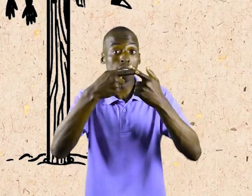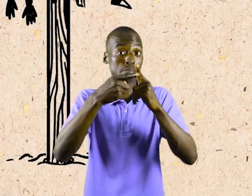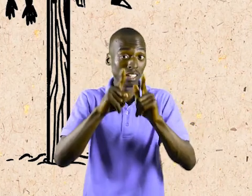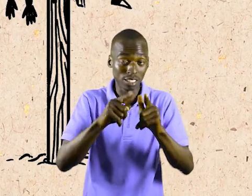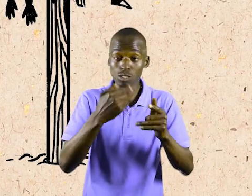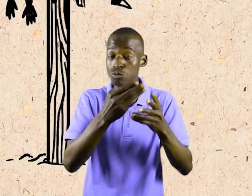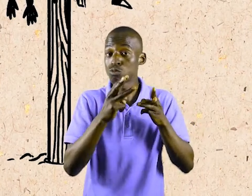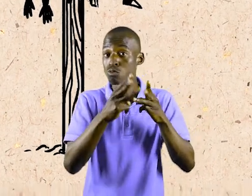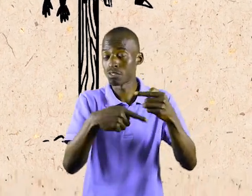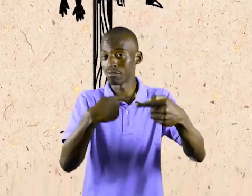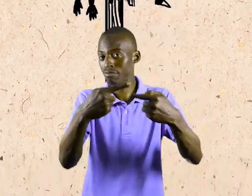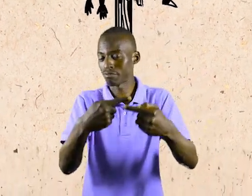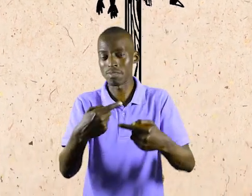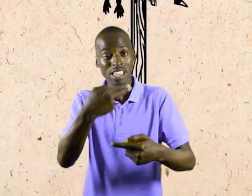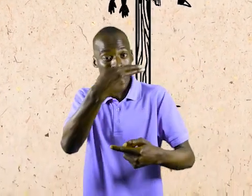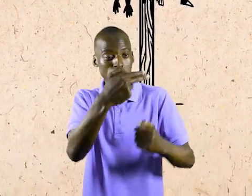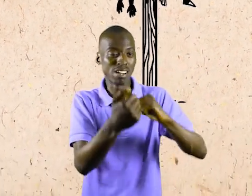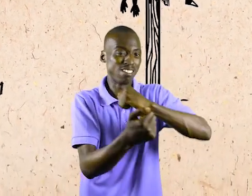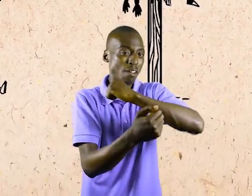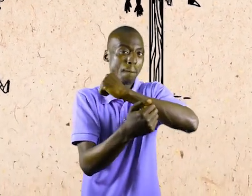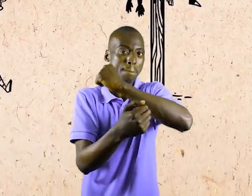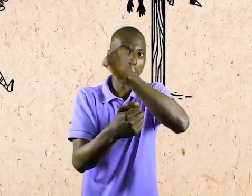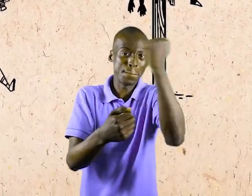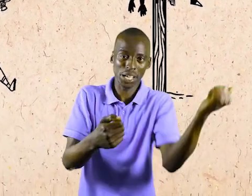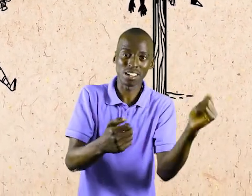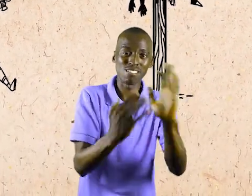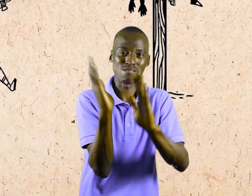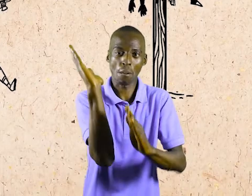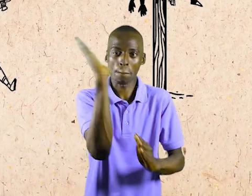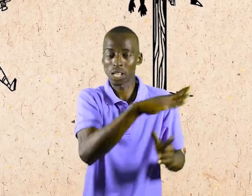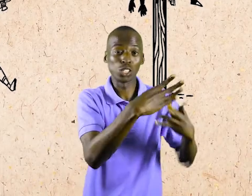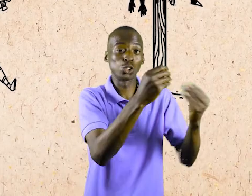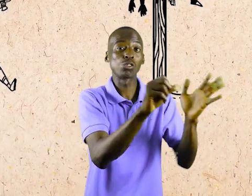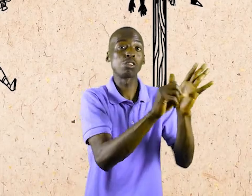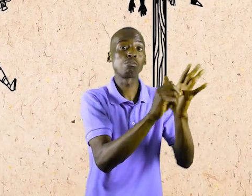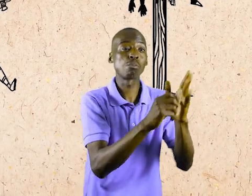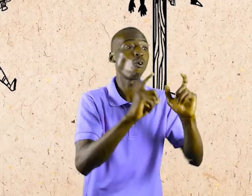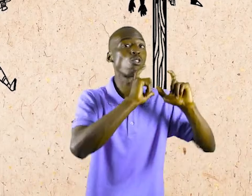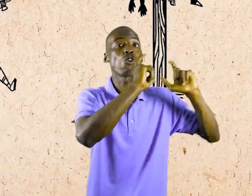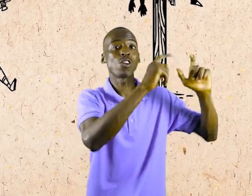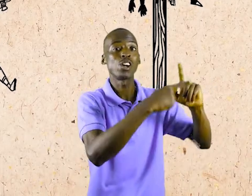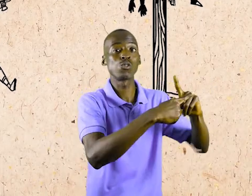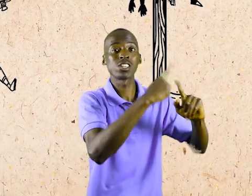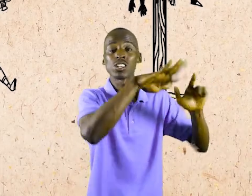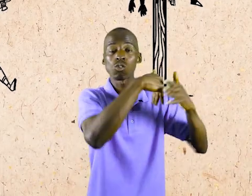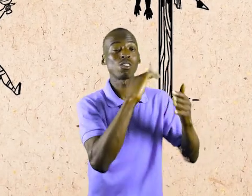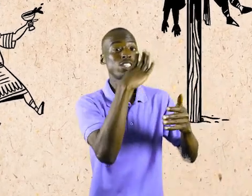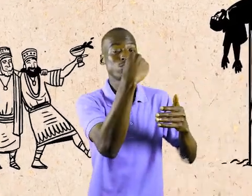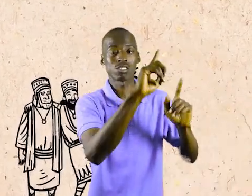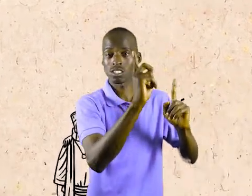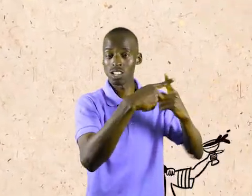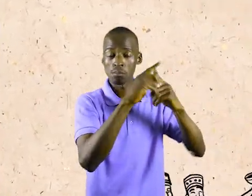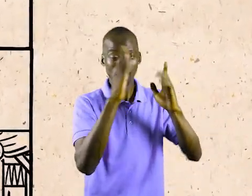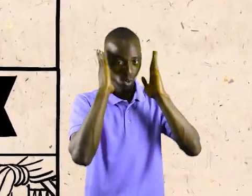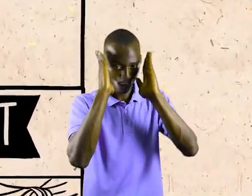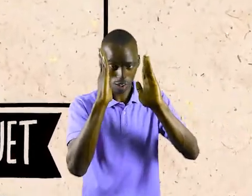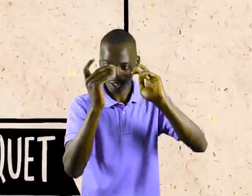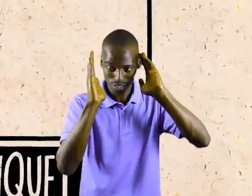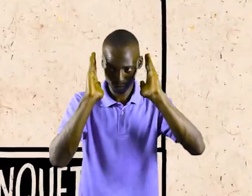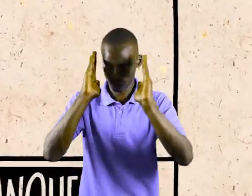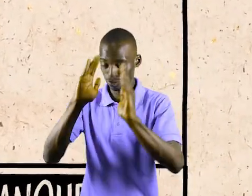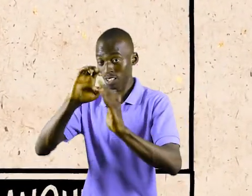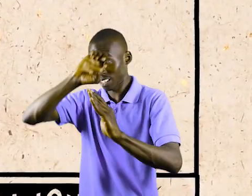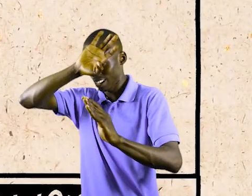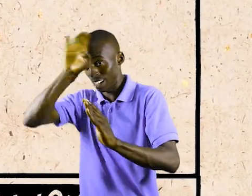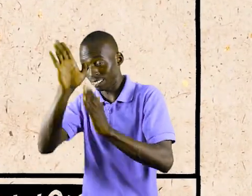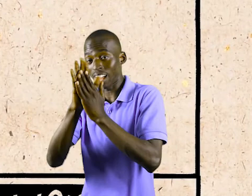for Haman to go. Haman's execution, however, doesn't solve the problem of the decree to kill all of the Jews. So the focus now turns to